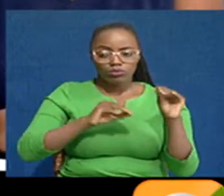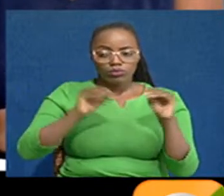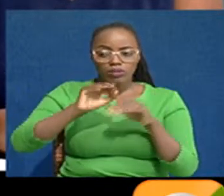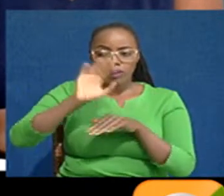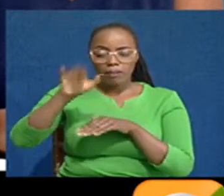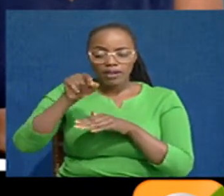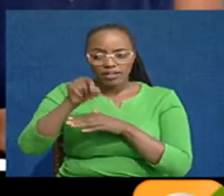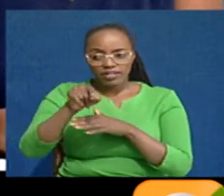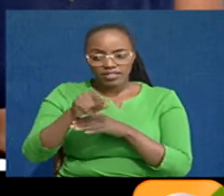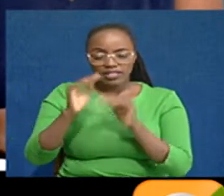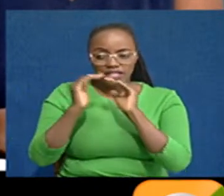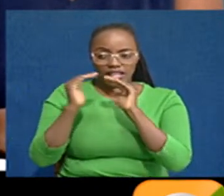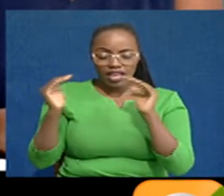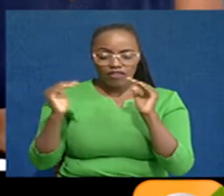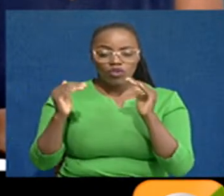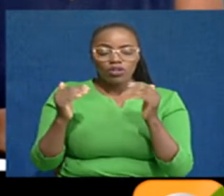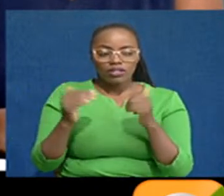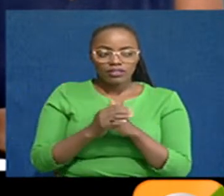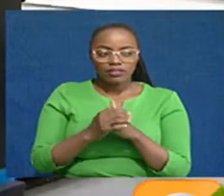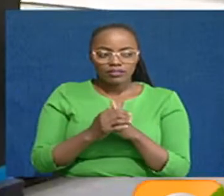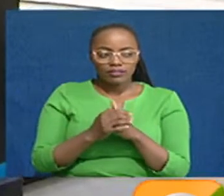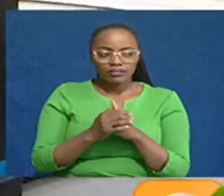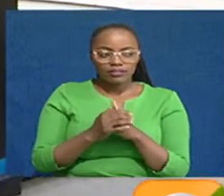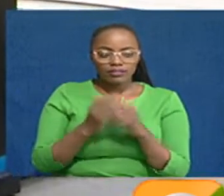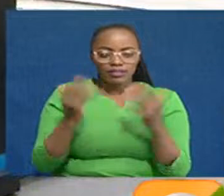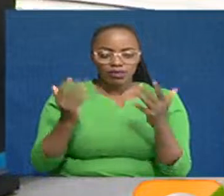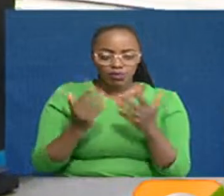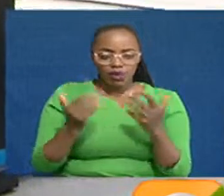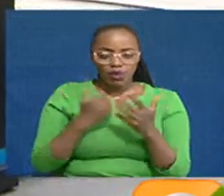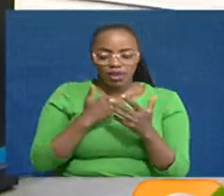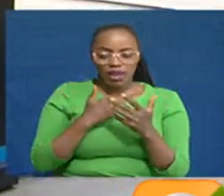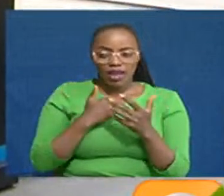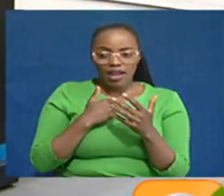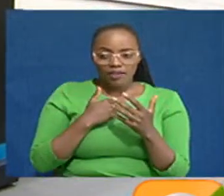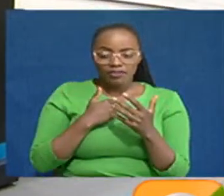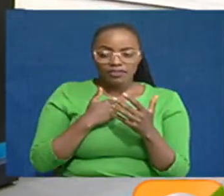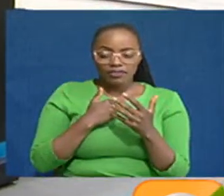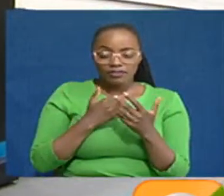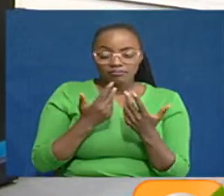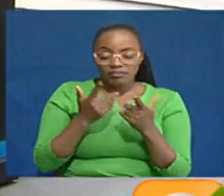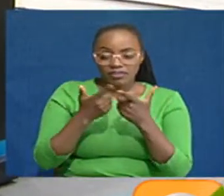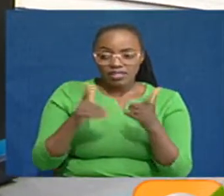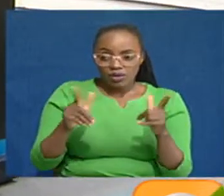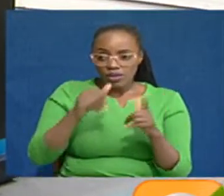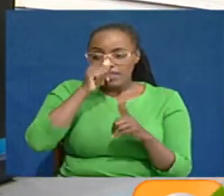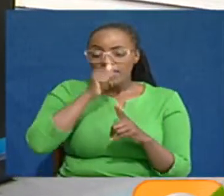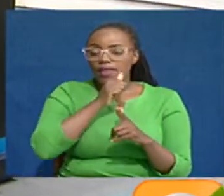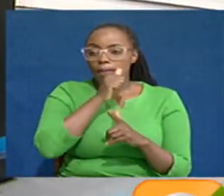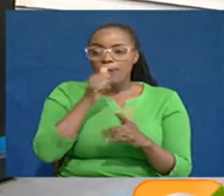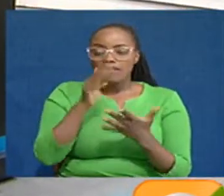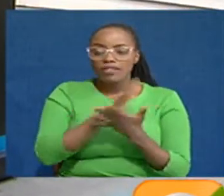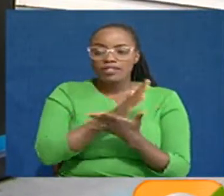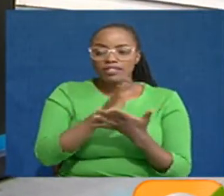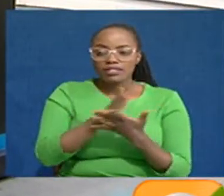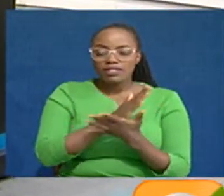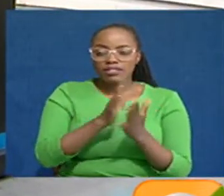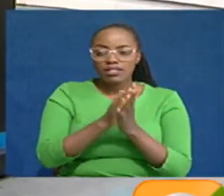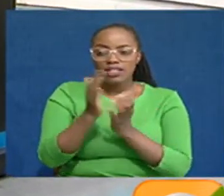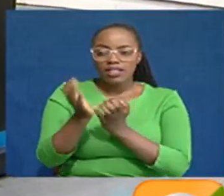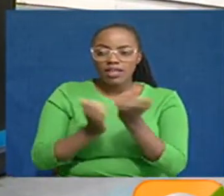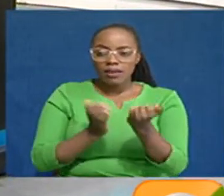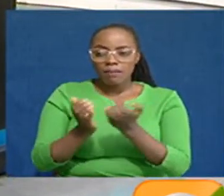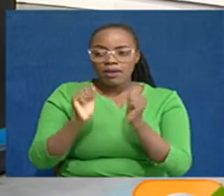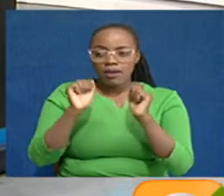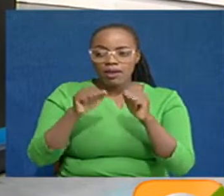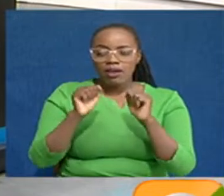to that place where we are really allowing the private sector and business to